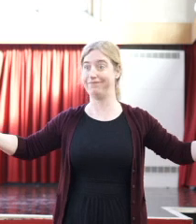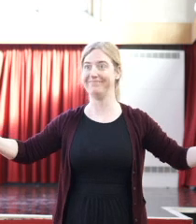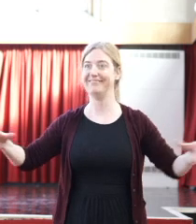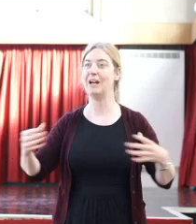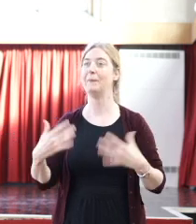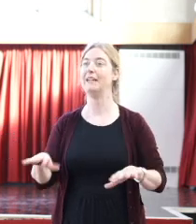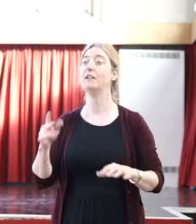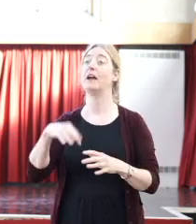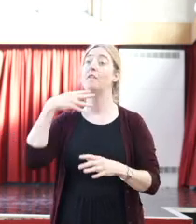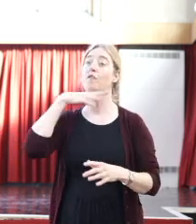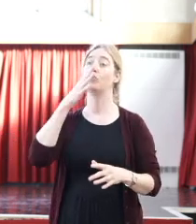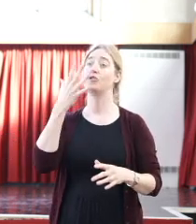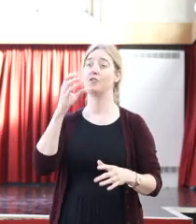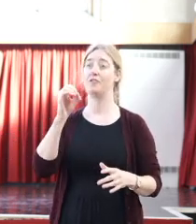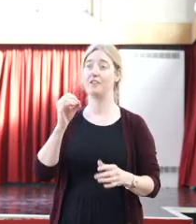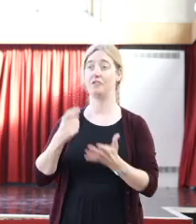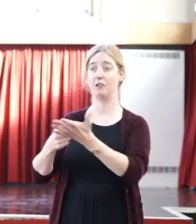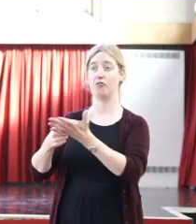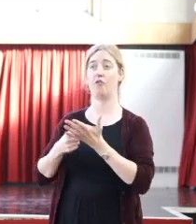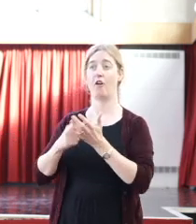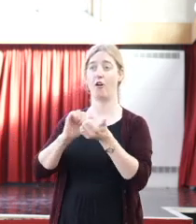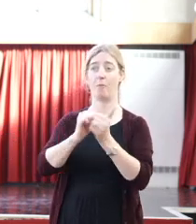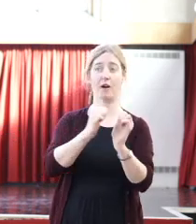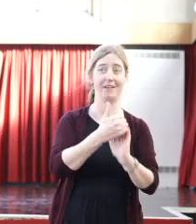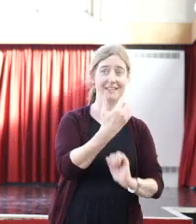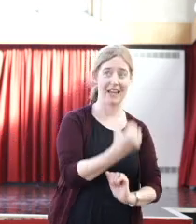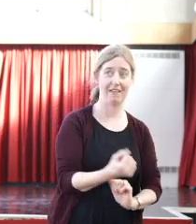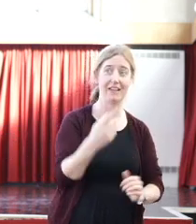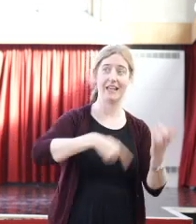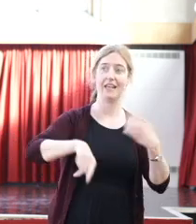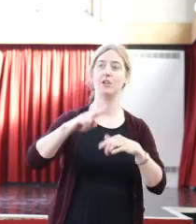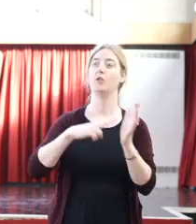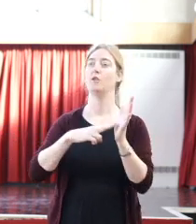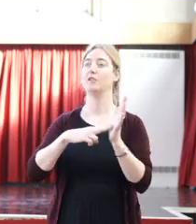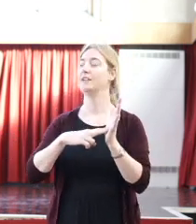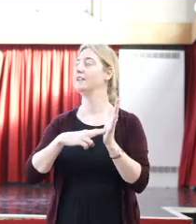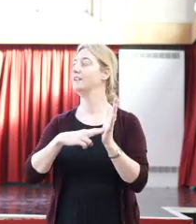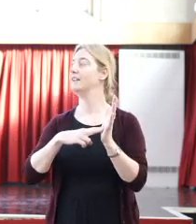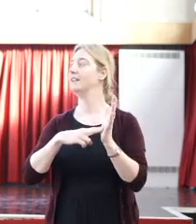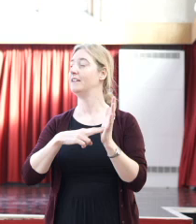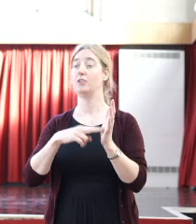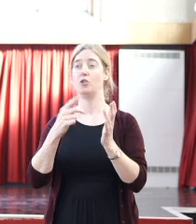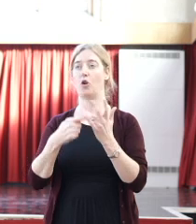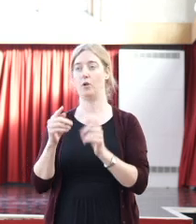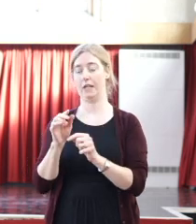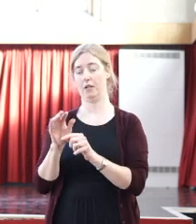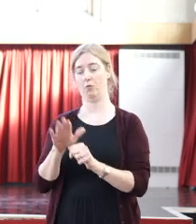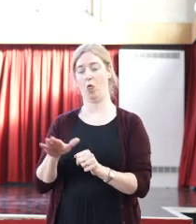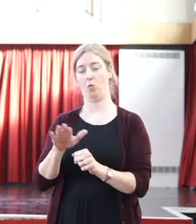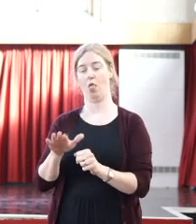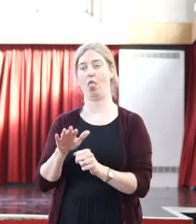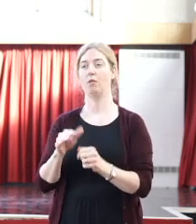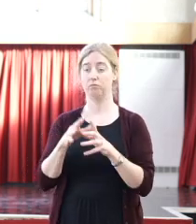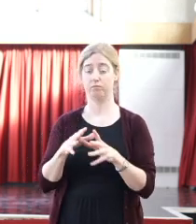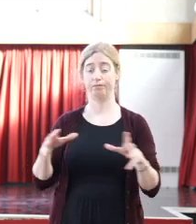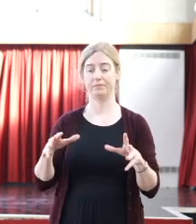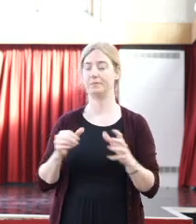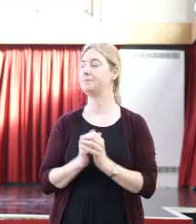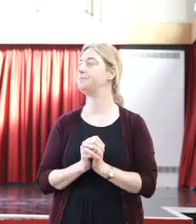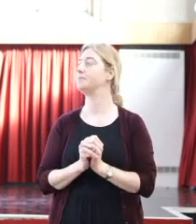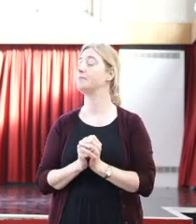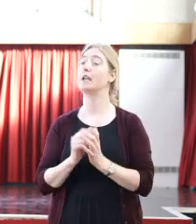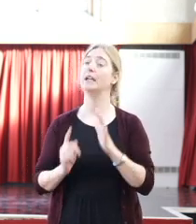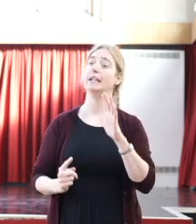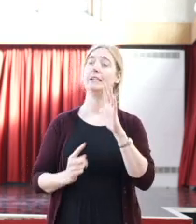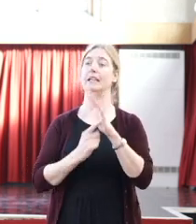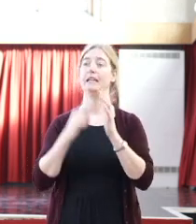with 450 referral partners across the county, not just the local authority. Key successes of